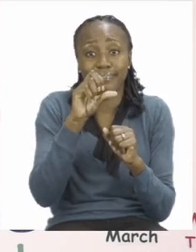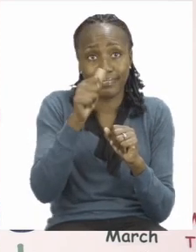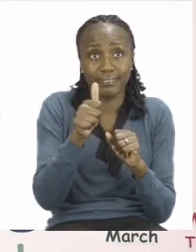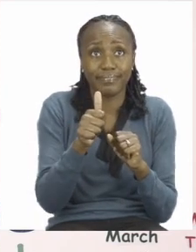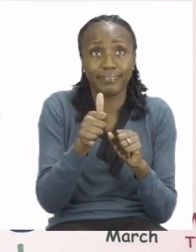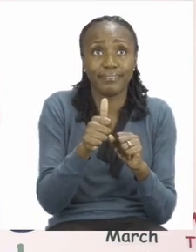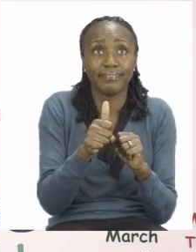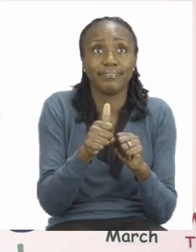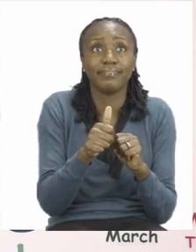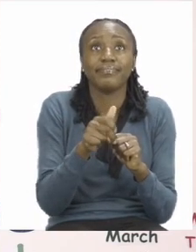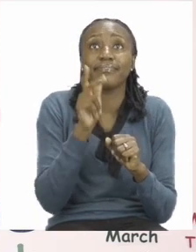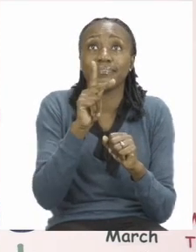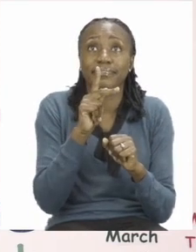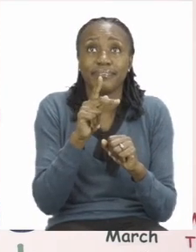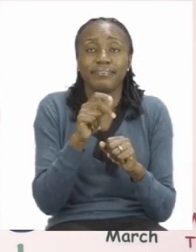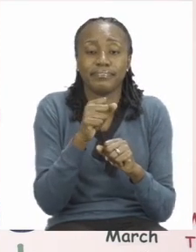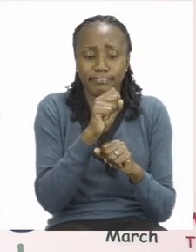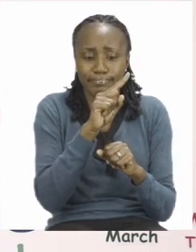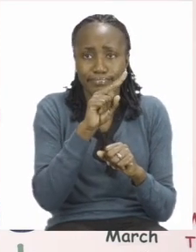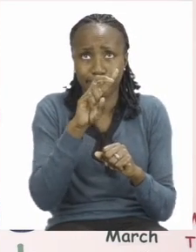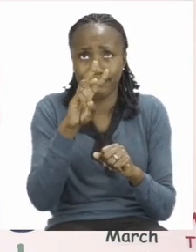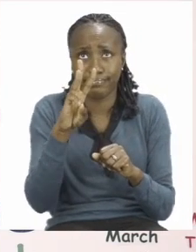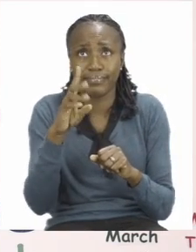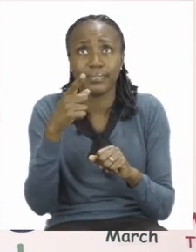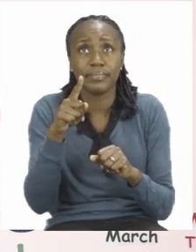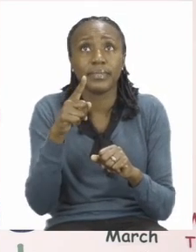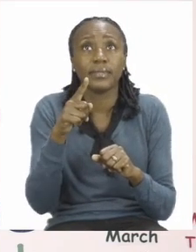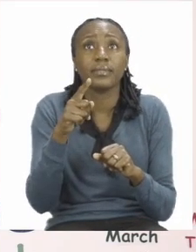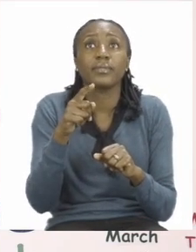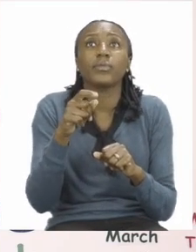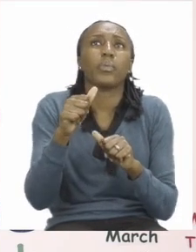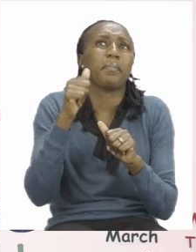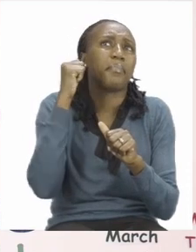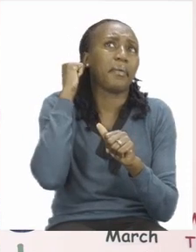using skipping, but this time we are counting going